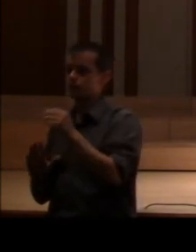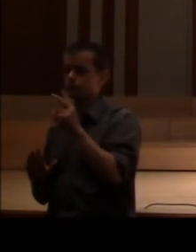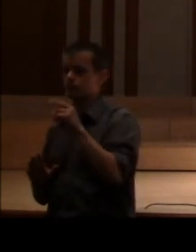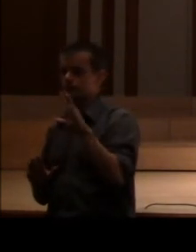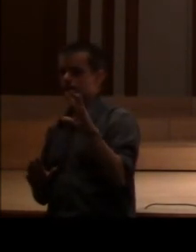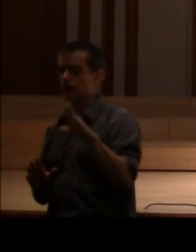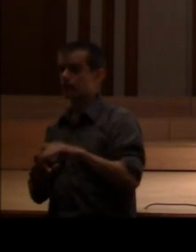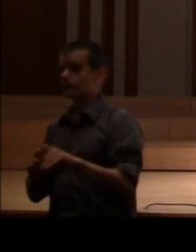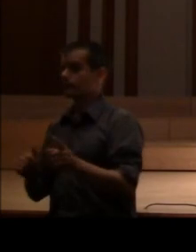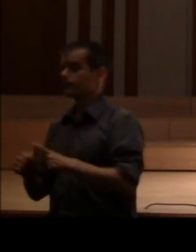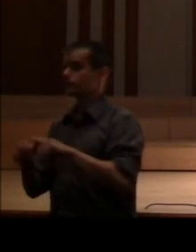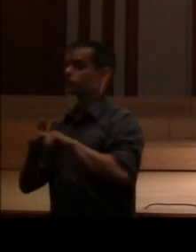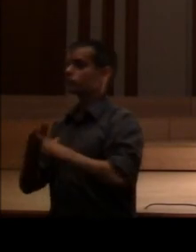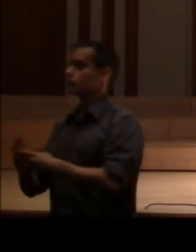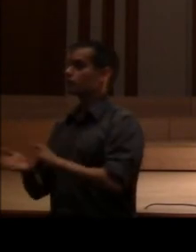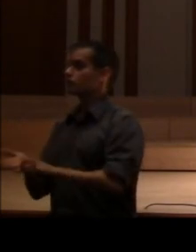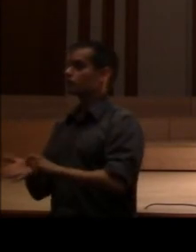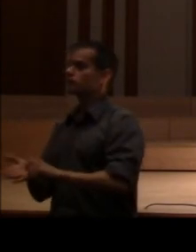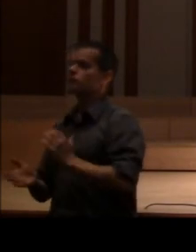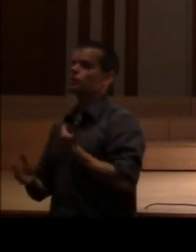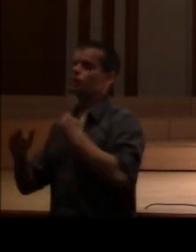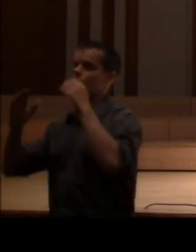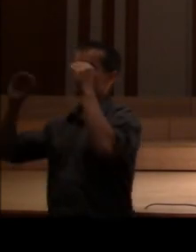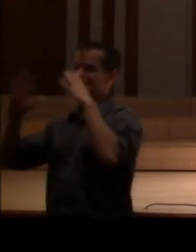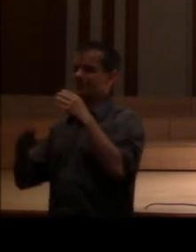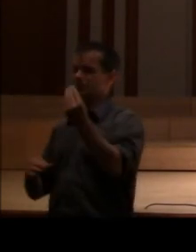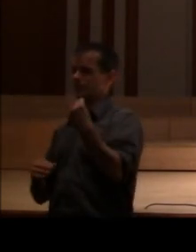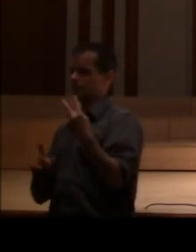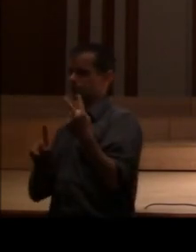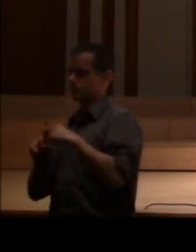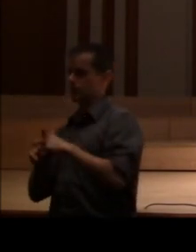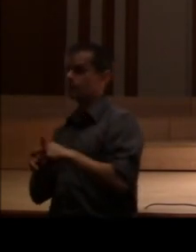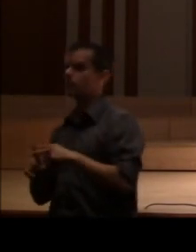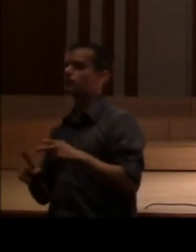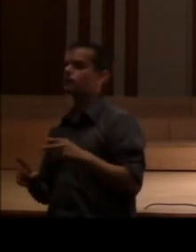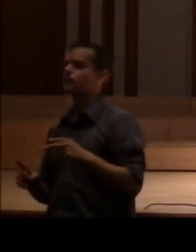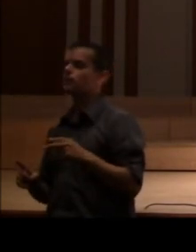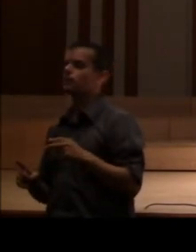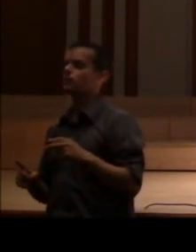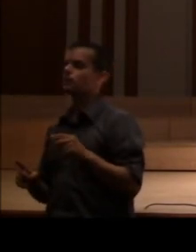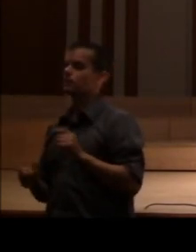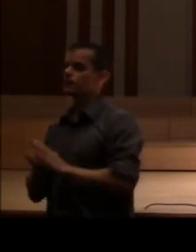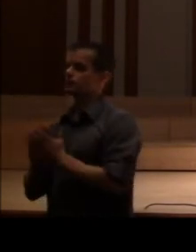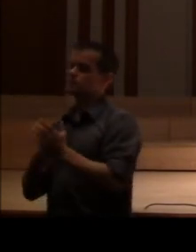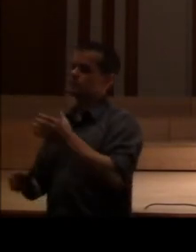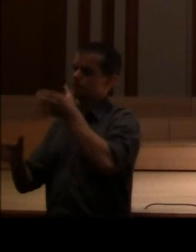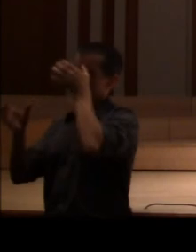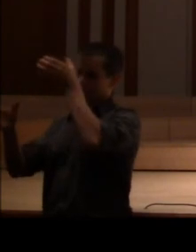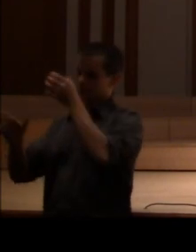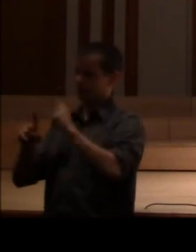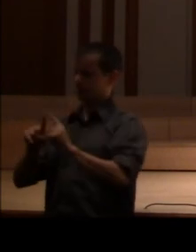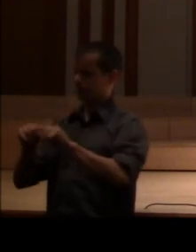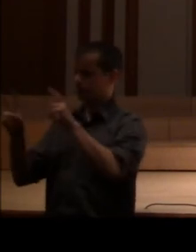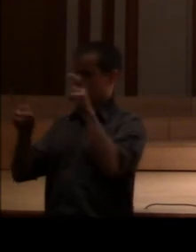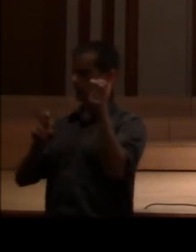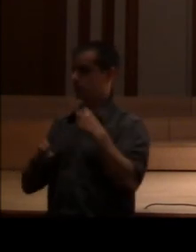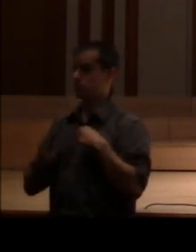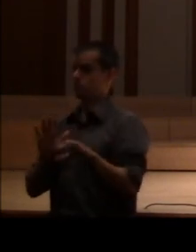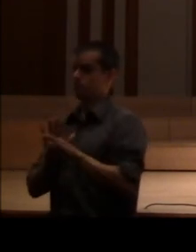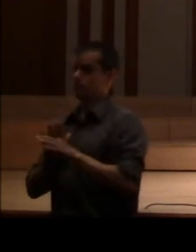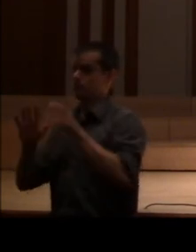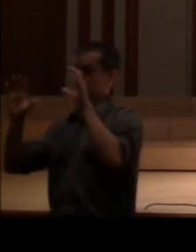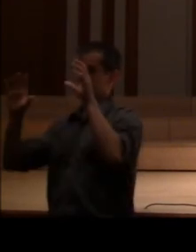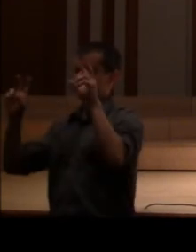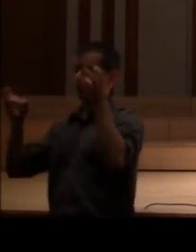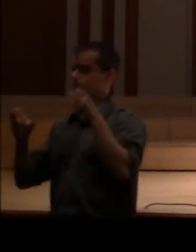2005, when I first started writing. So our teacher, Felisa, would give us these assignments where we would become an expert on various topics, and we got to choose what topic we